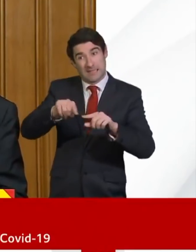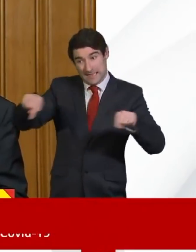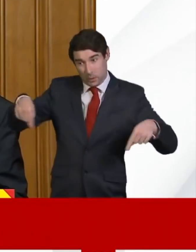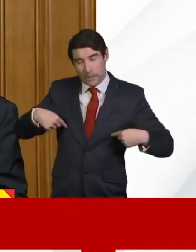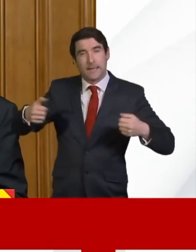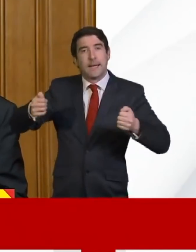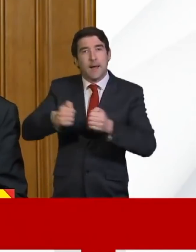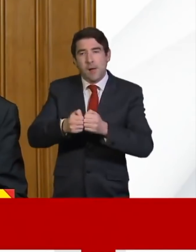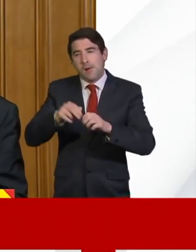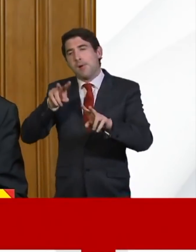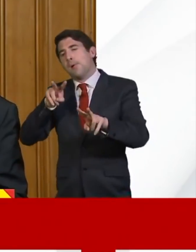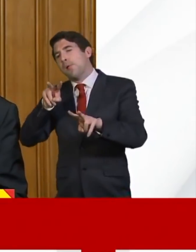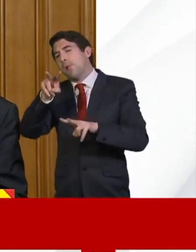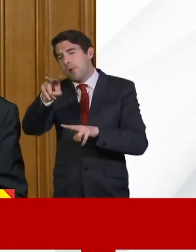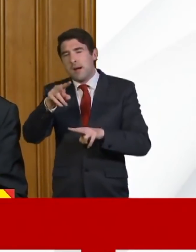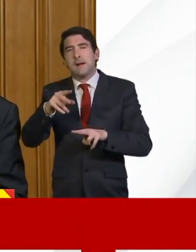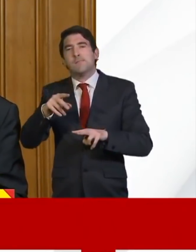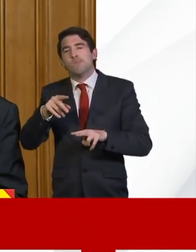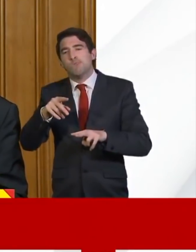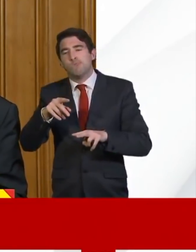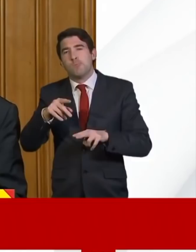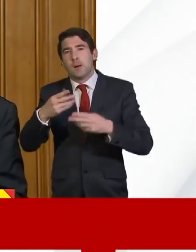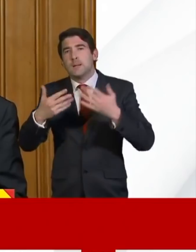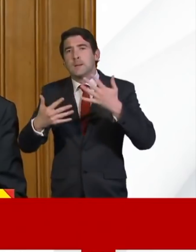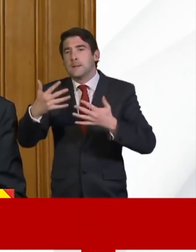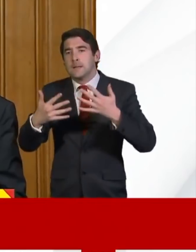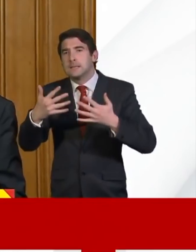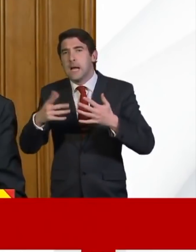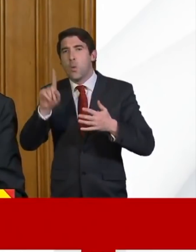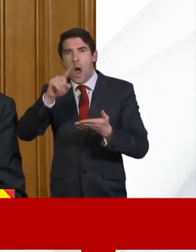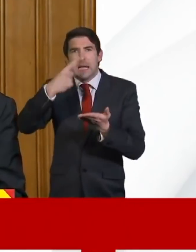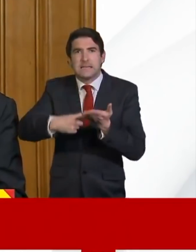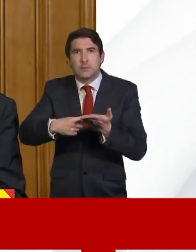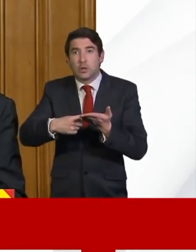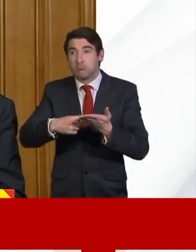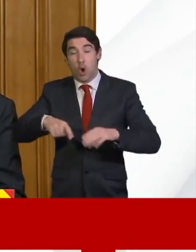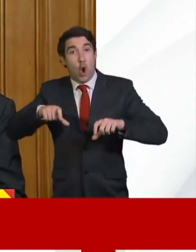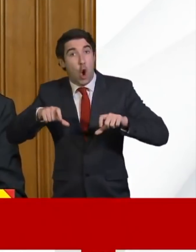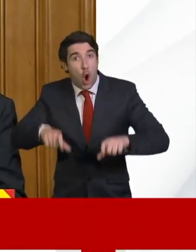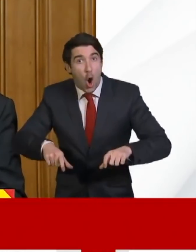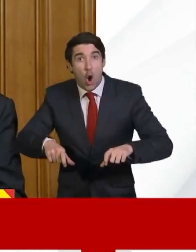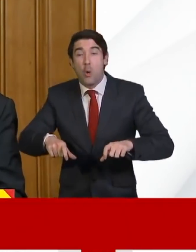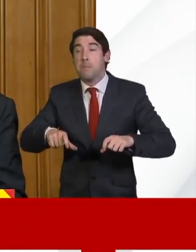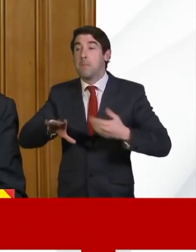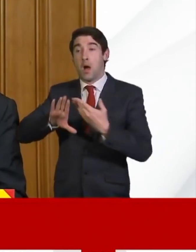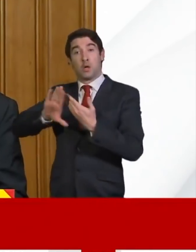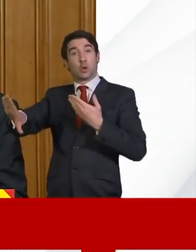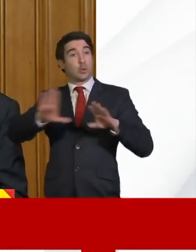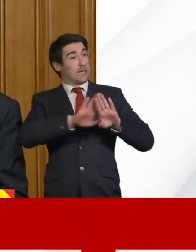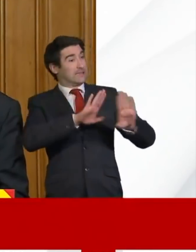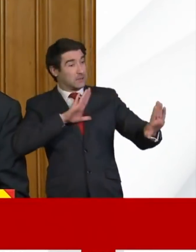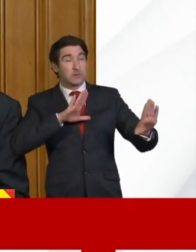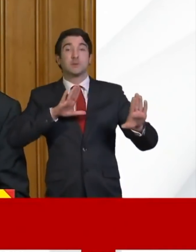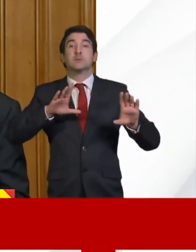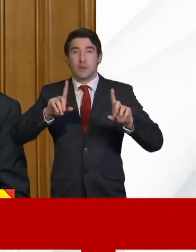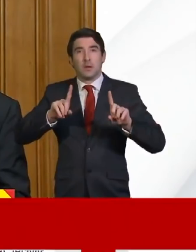of the interventions that you've now seen. And those interventions were modelled, looked at in SAGE, including scenarios of full